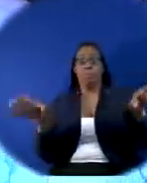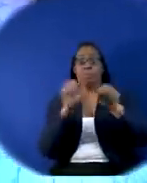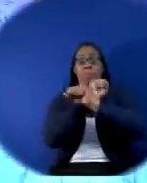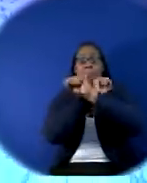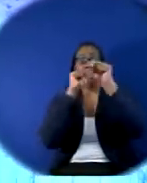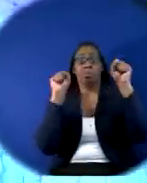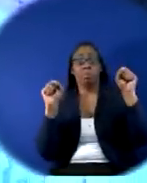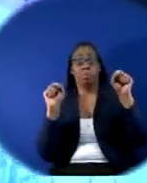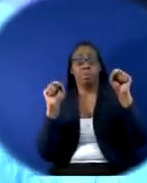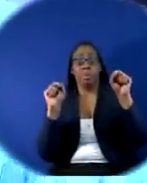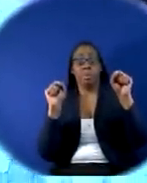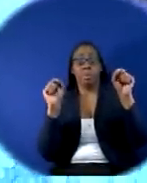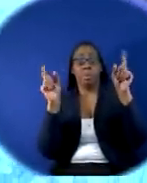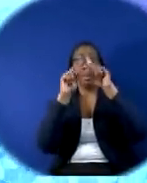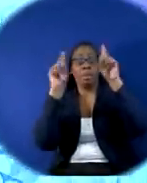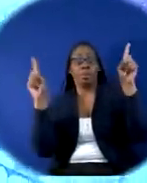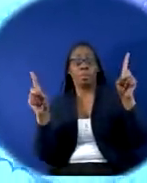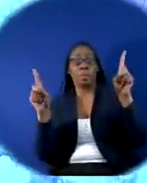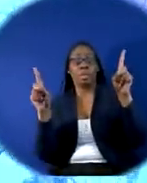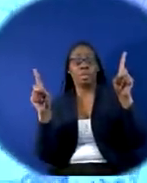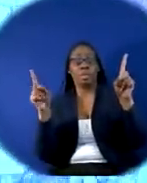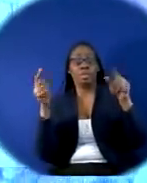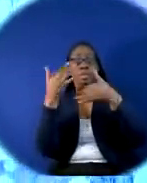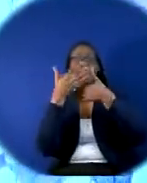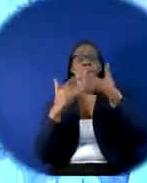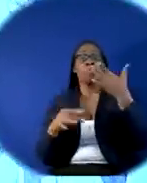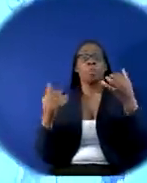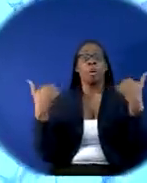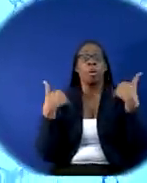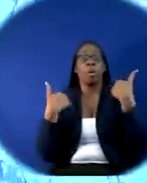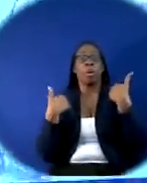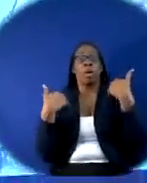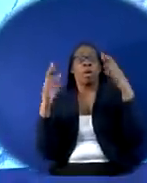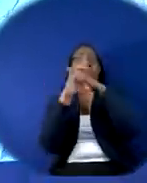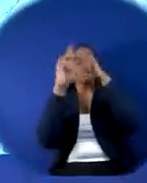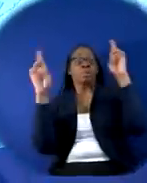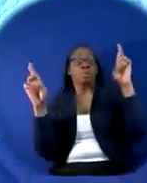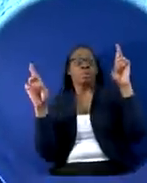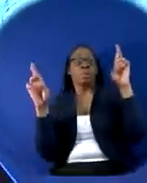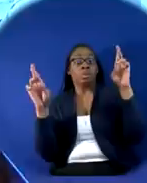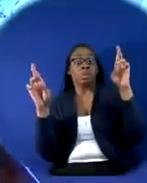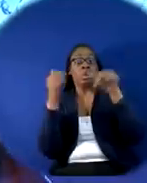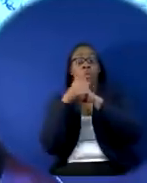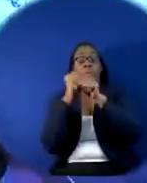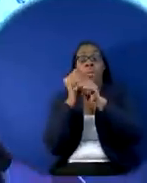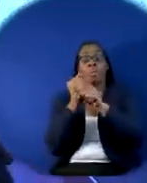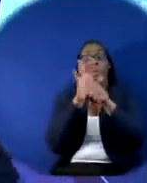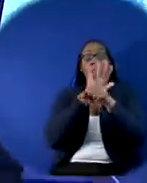Because of the blood, we have been redeemed. Because of the blood, we have been made new.